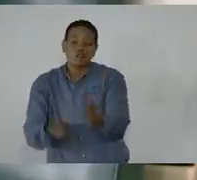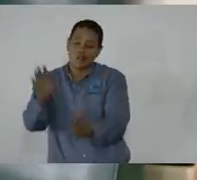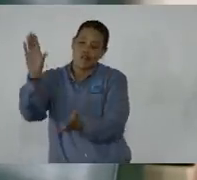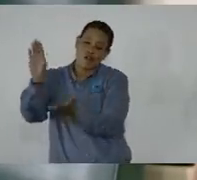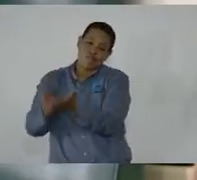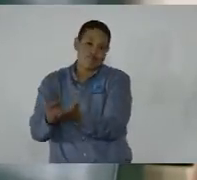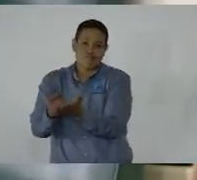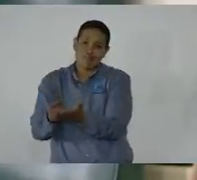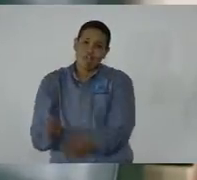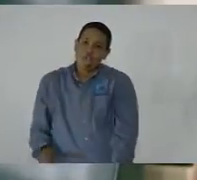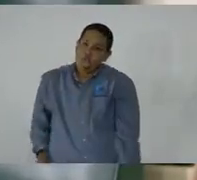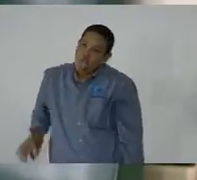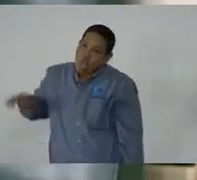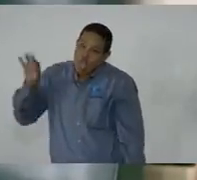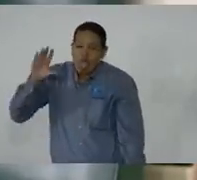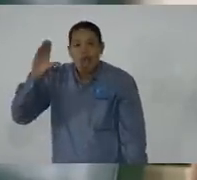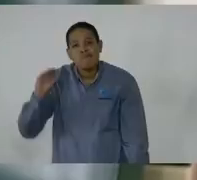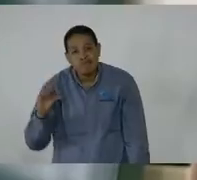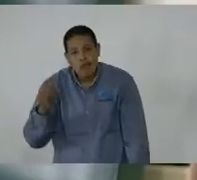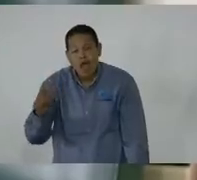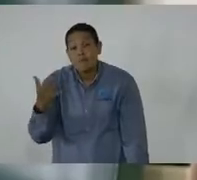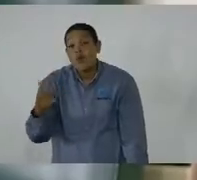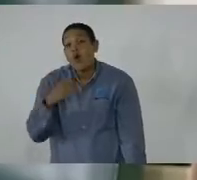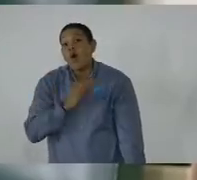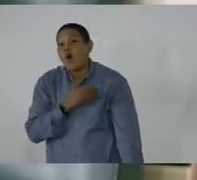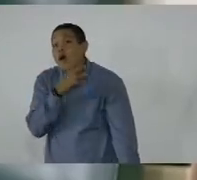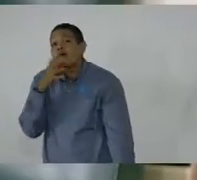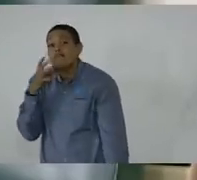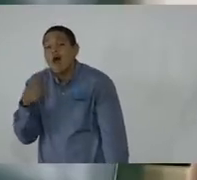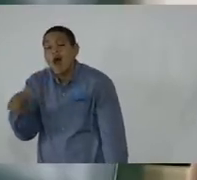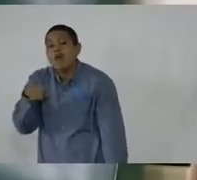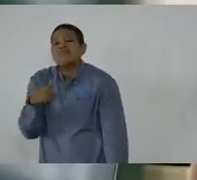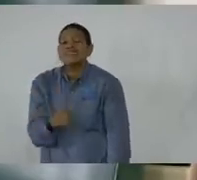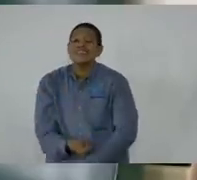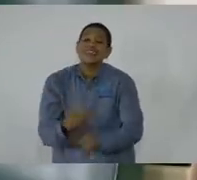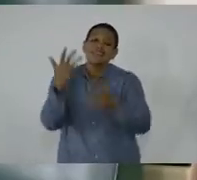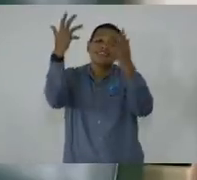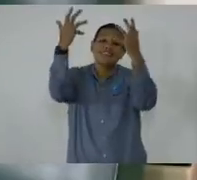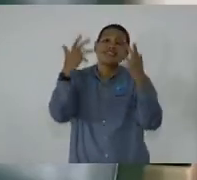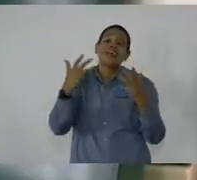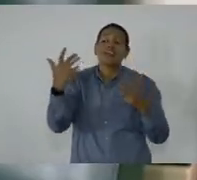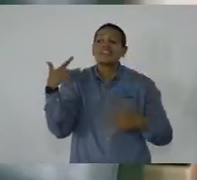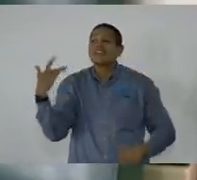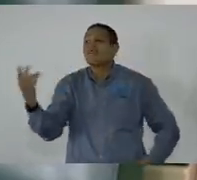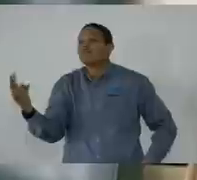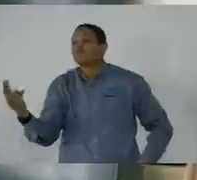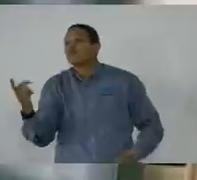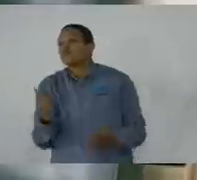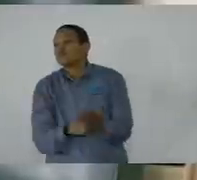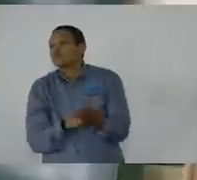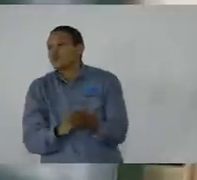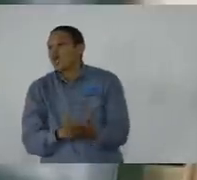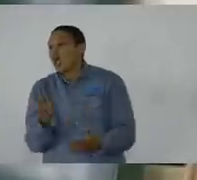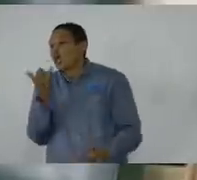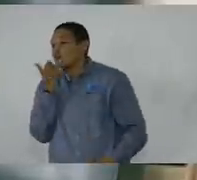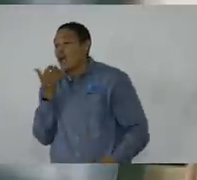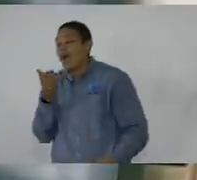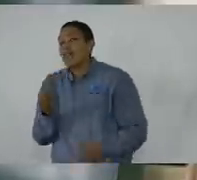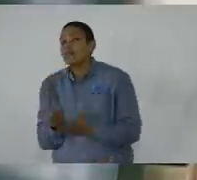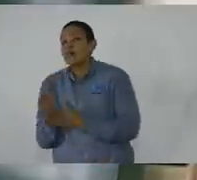farmers. Right now our farmers, Madam Speaker, sadly, are utilizing sometimes the wrong